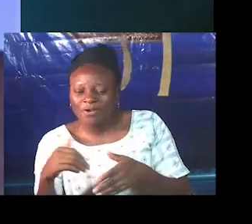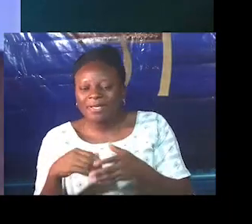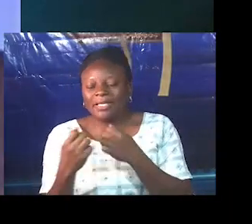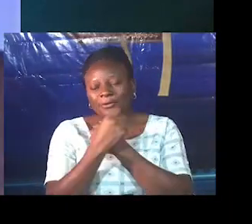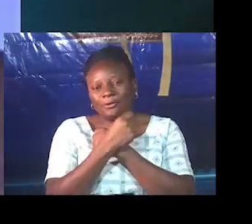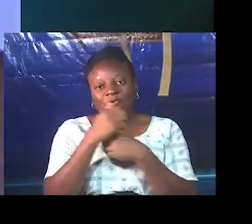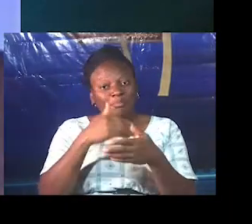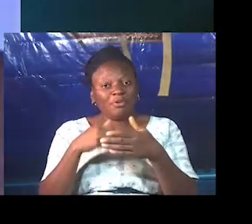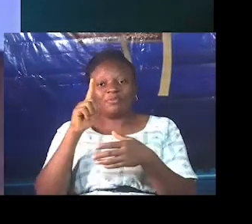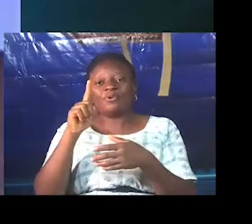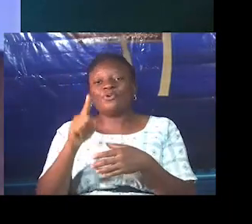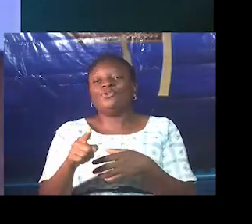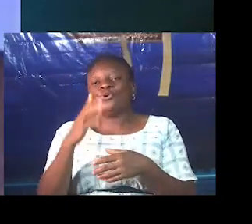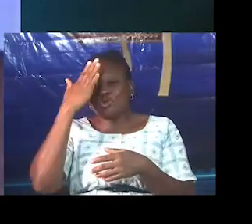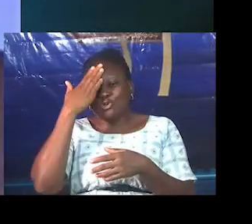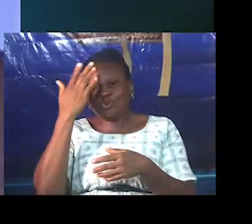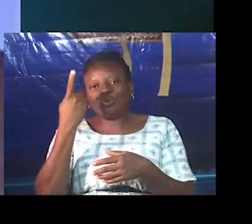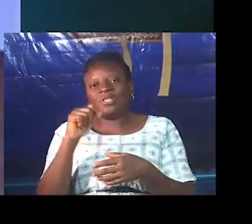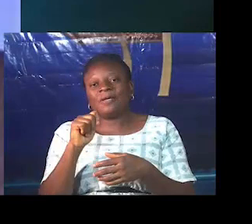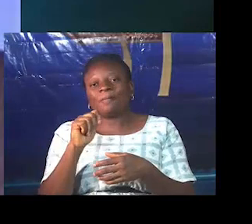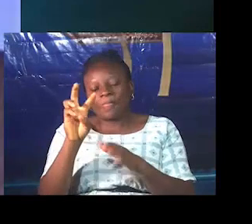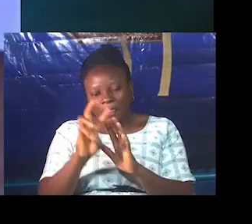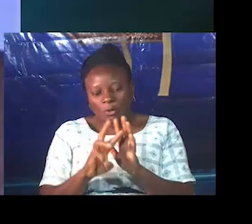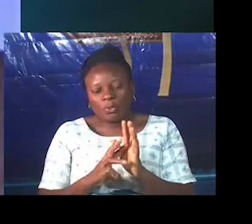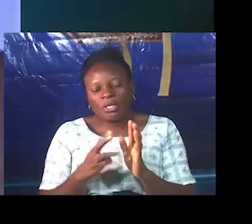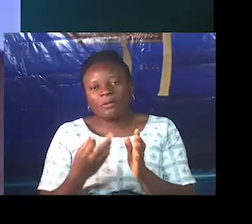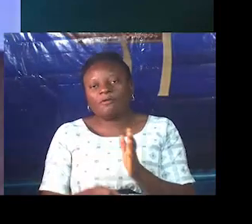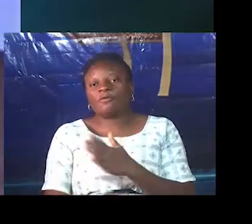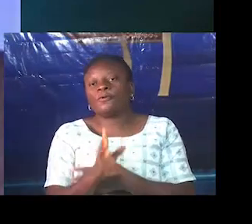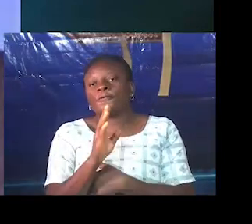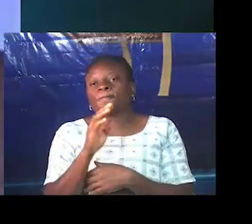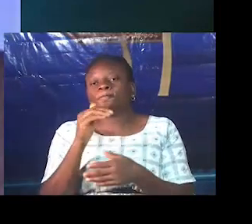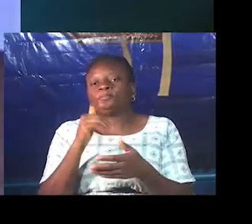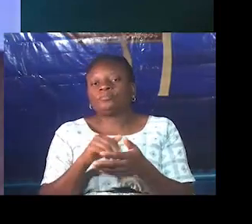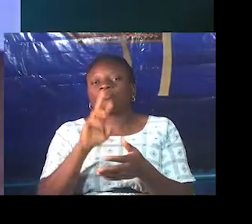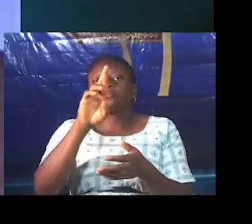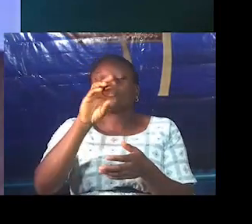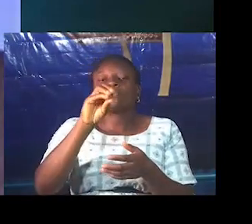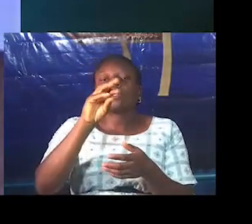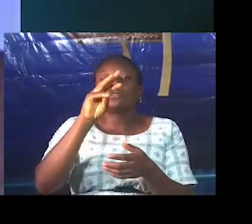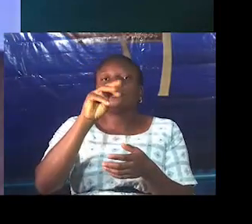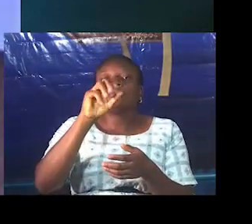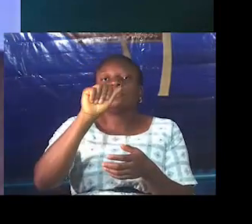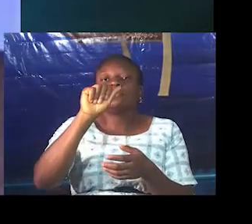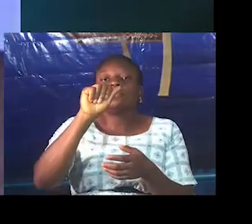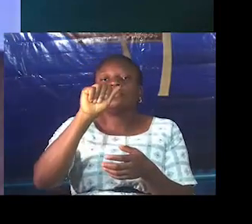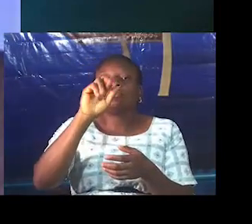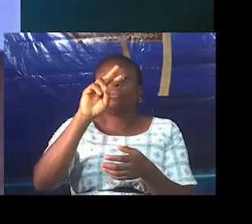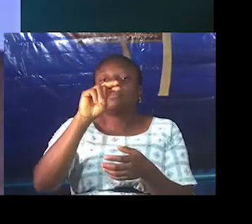you to see what Romans chapter 5 says over this. Romans 5. Let's check Romans chapter